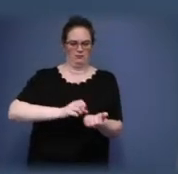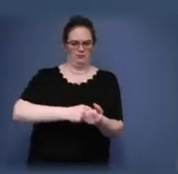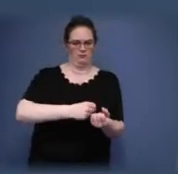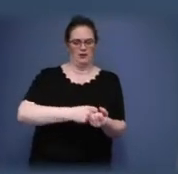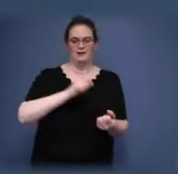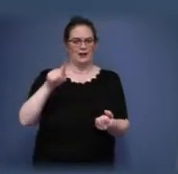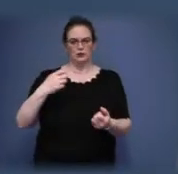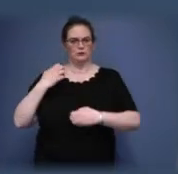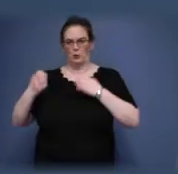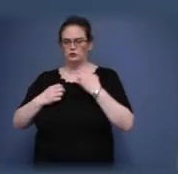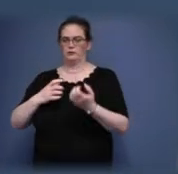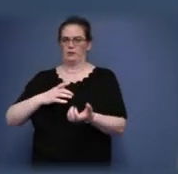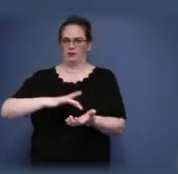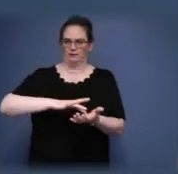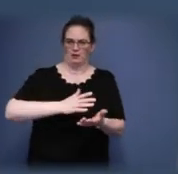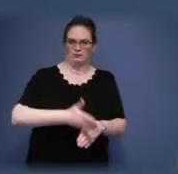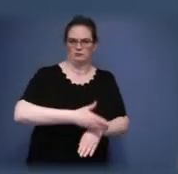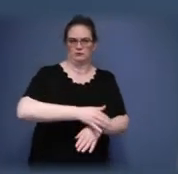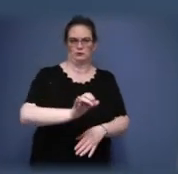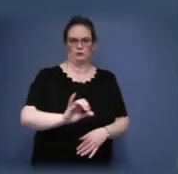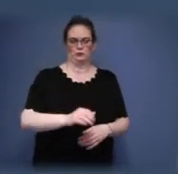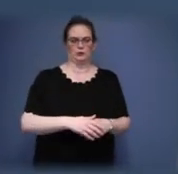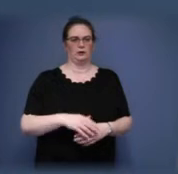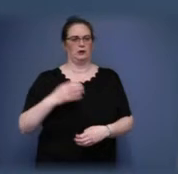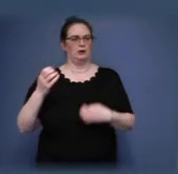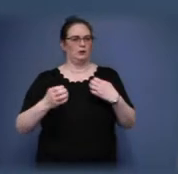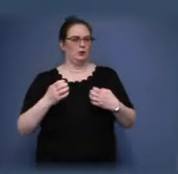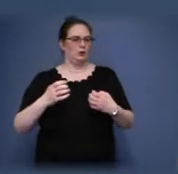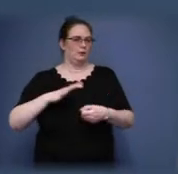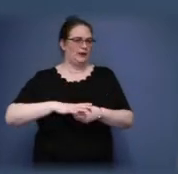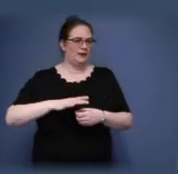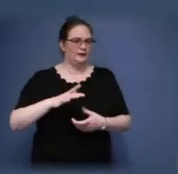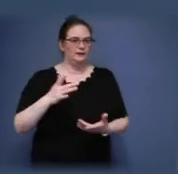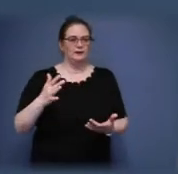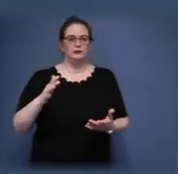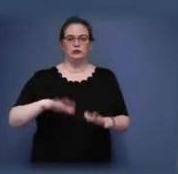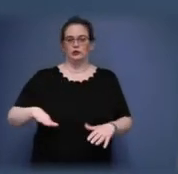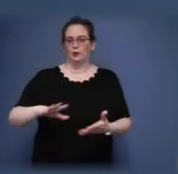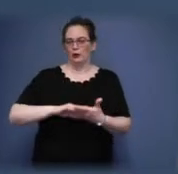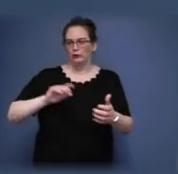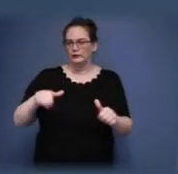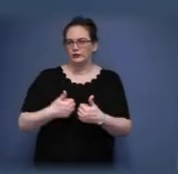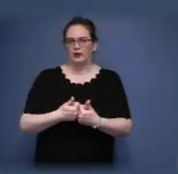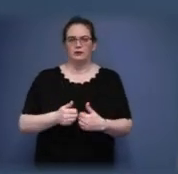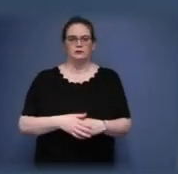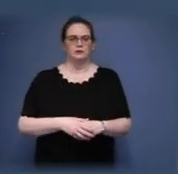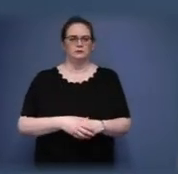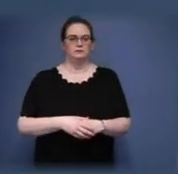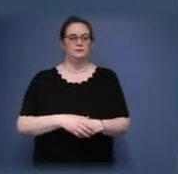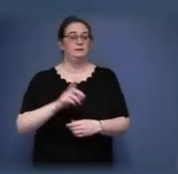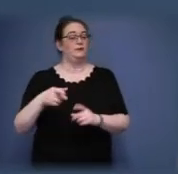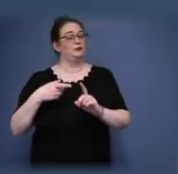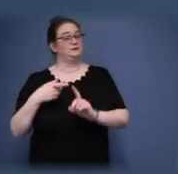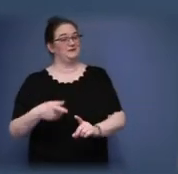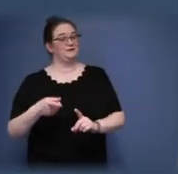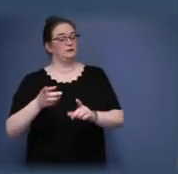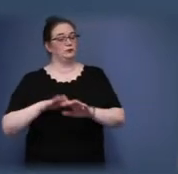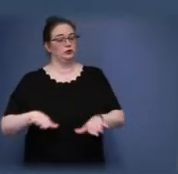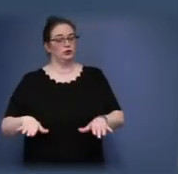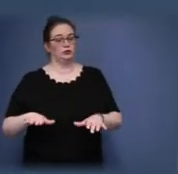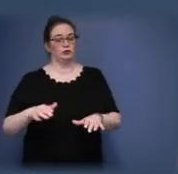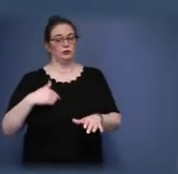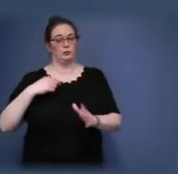emotionally. Emotional pain and distress, children with learning challenges, very specifically to children